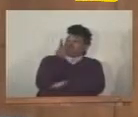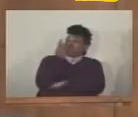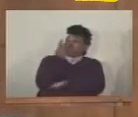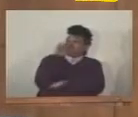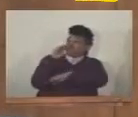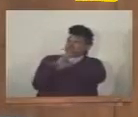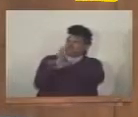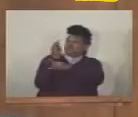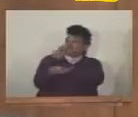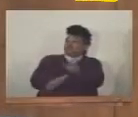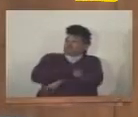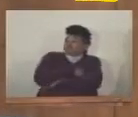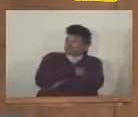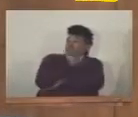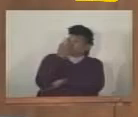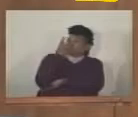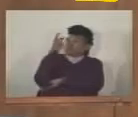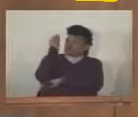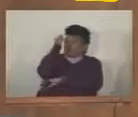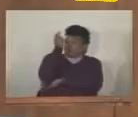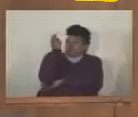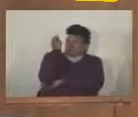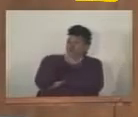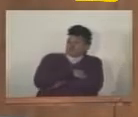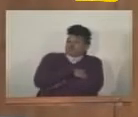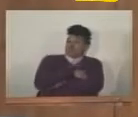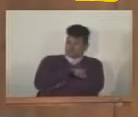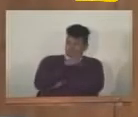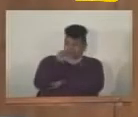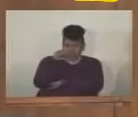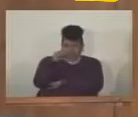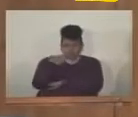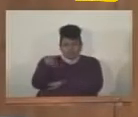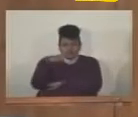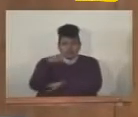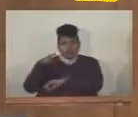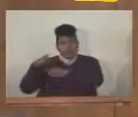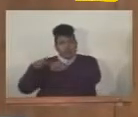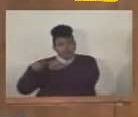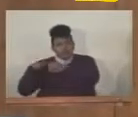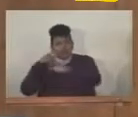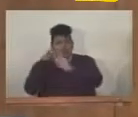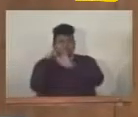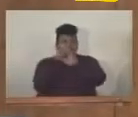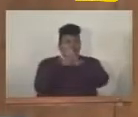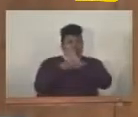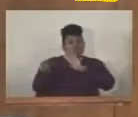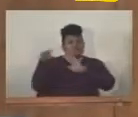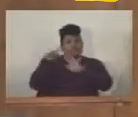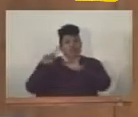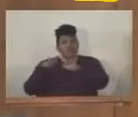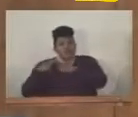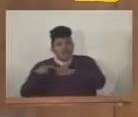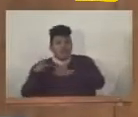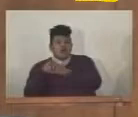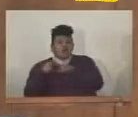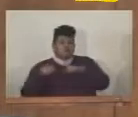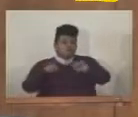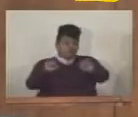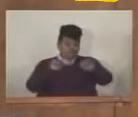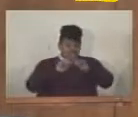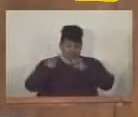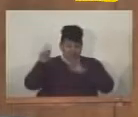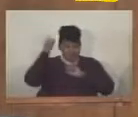can only be described as demonic. Mr. President, no one name will